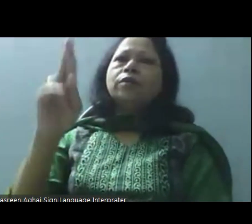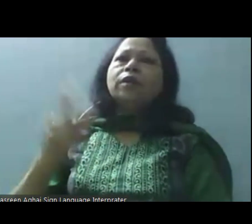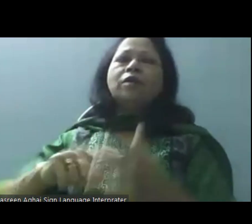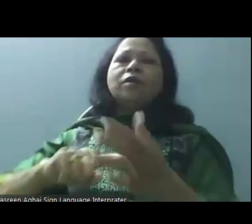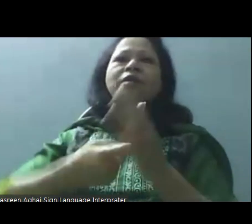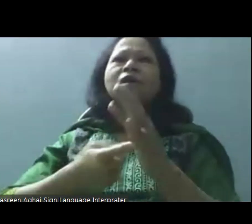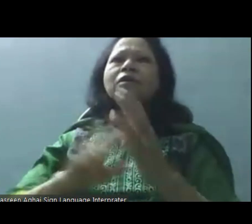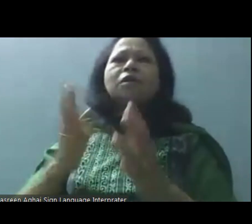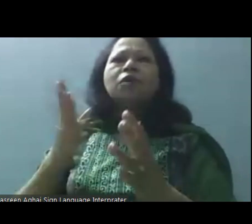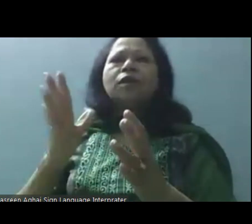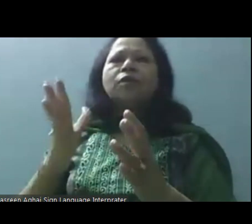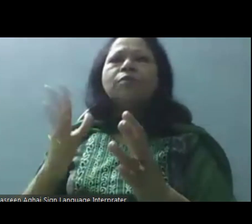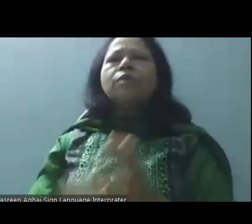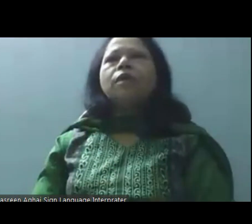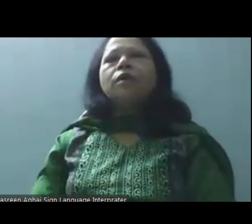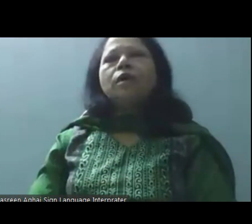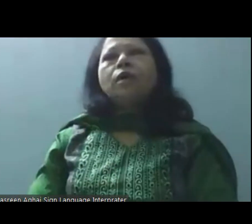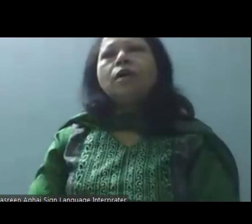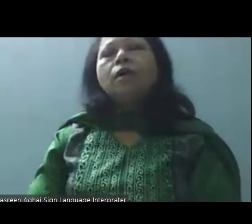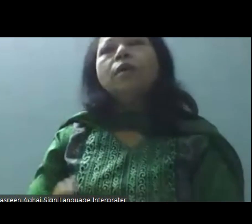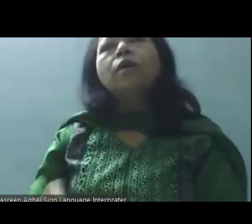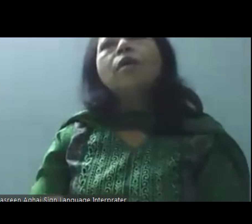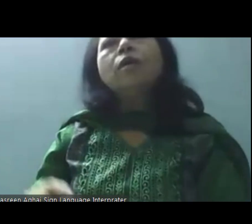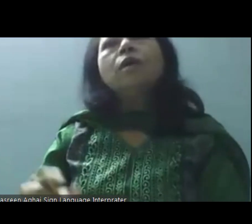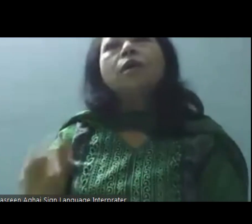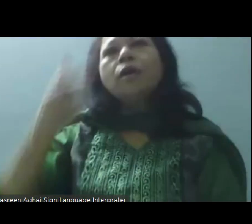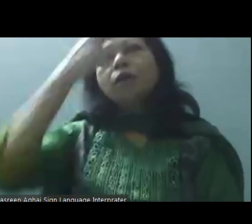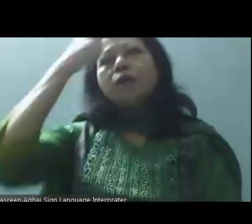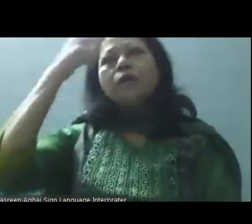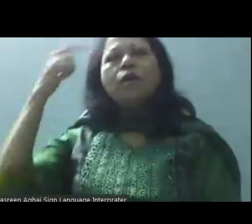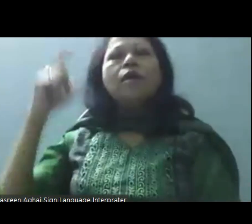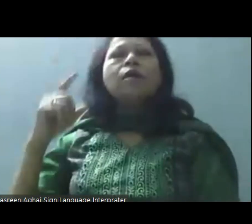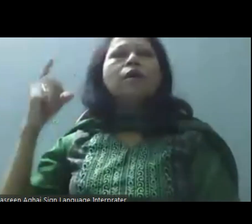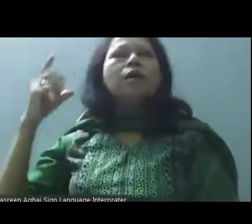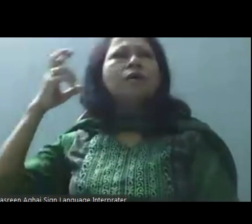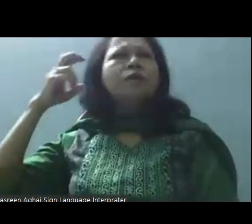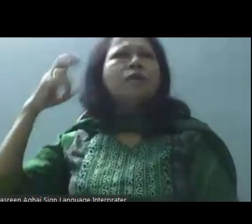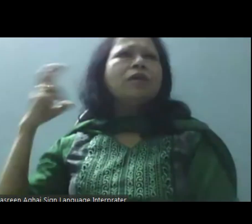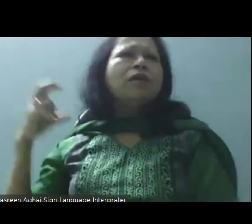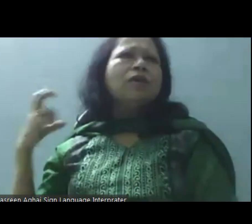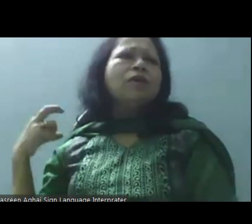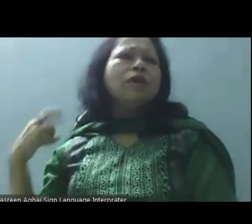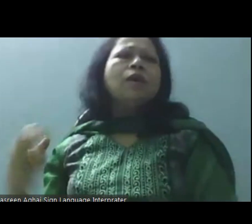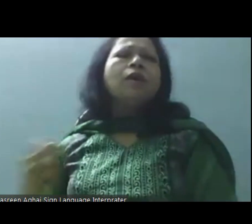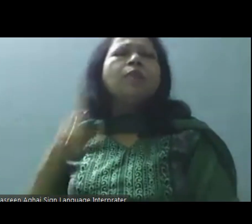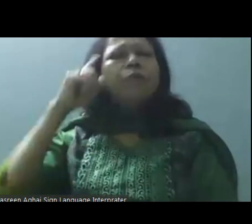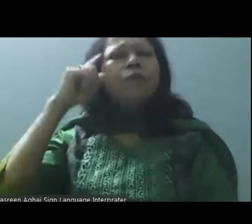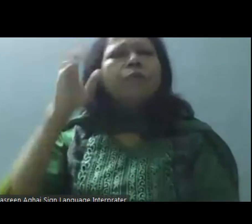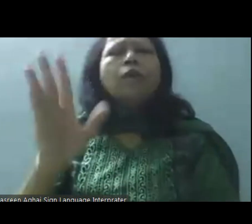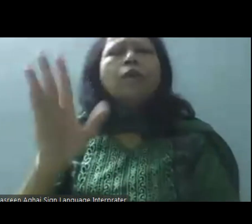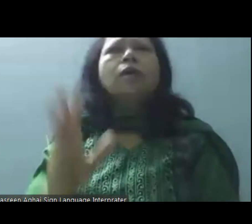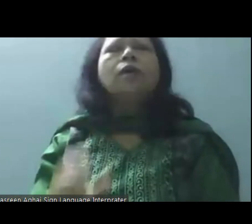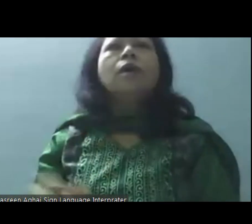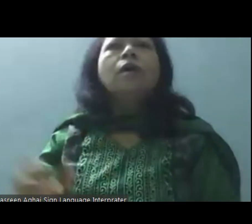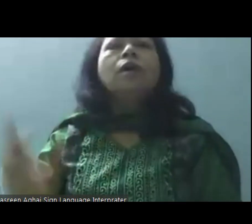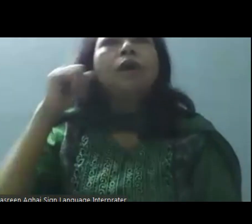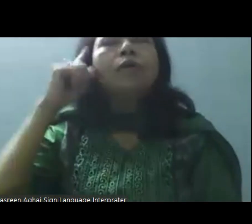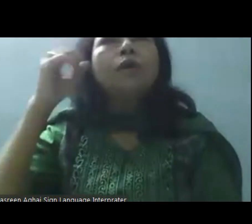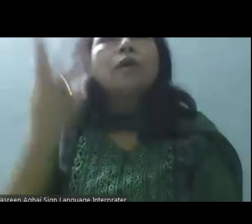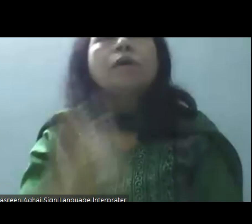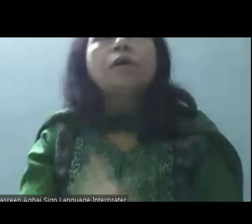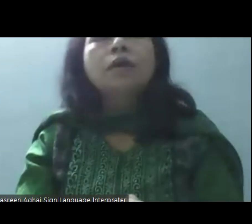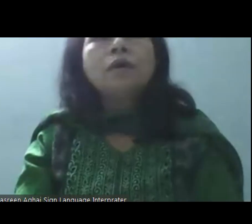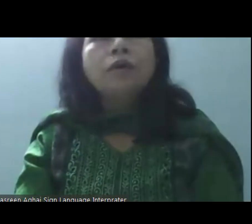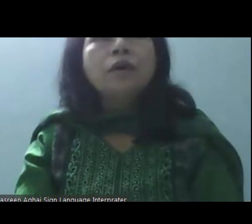who are working in agriculture and textile and so on, so clothing and so on.